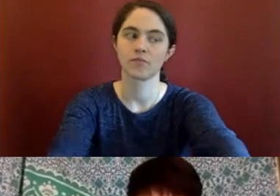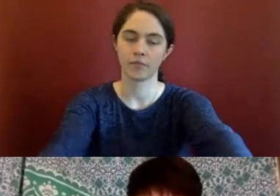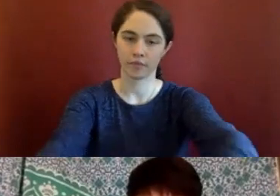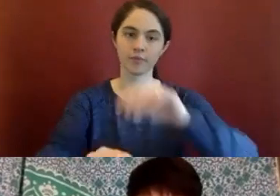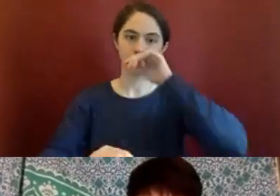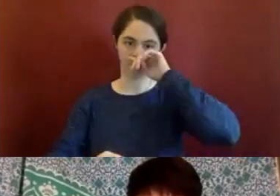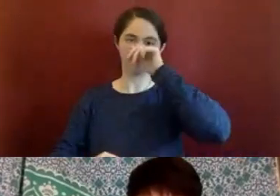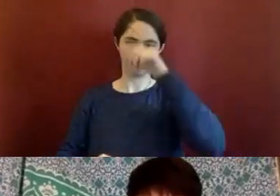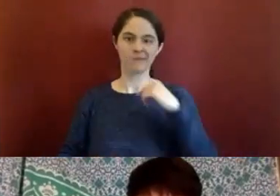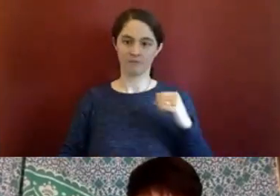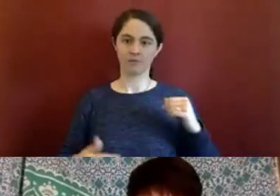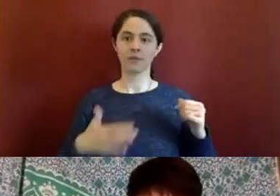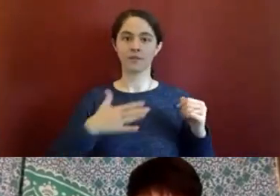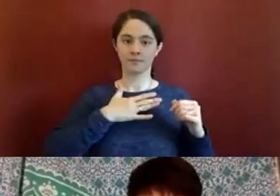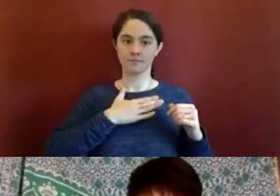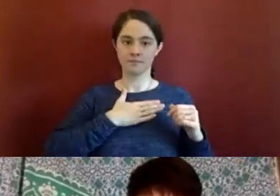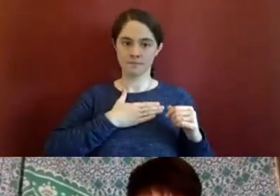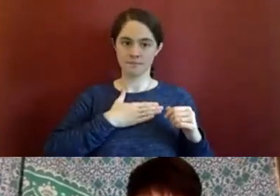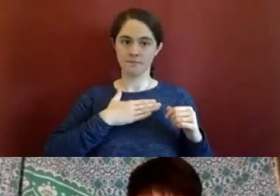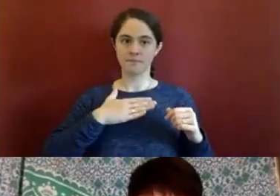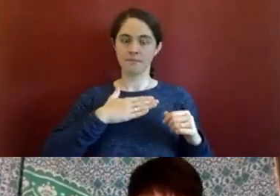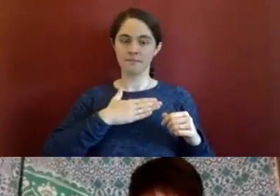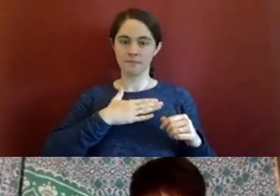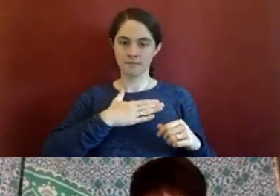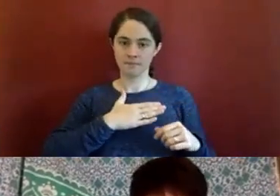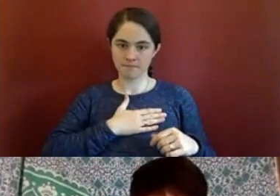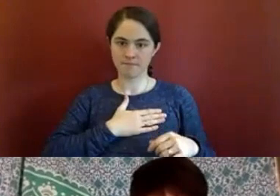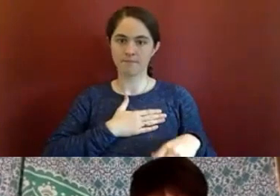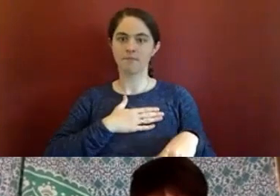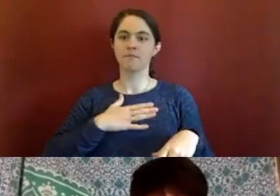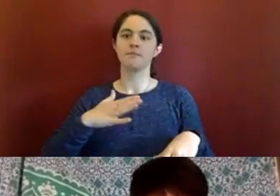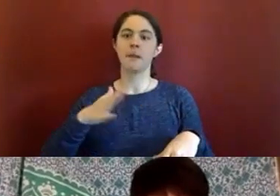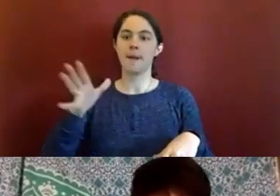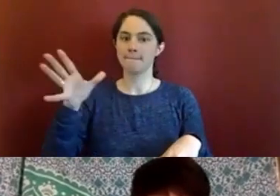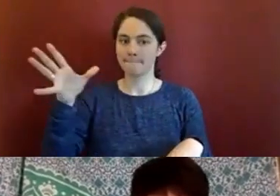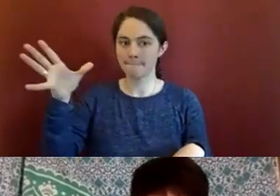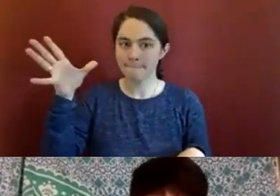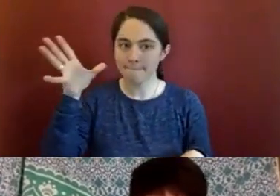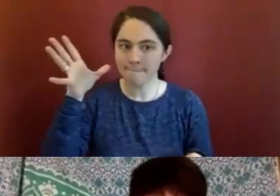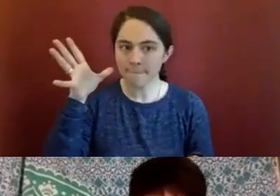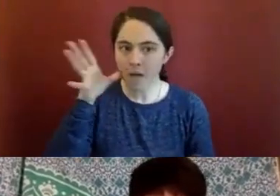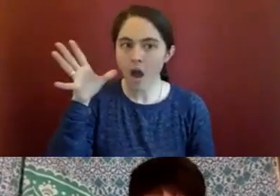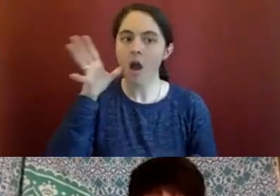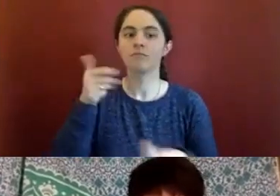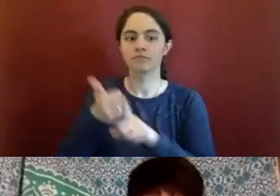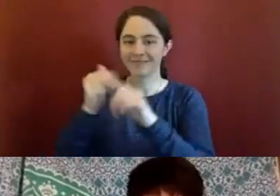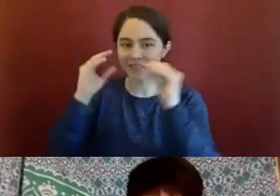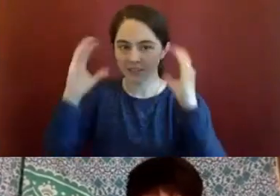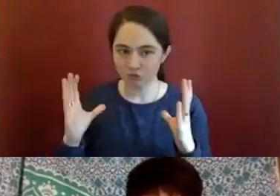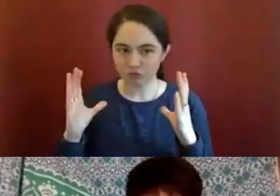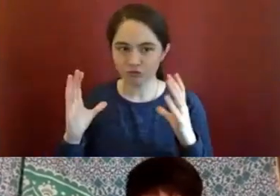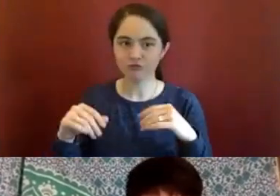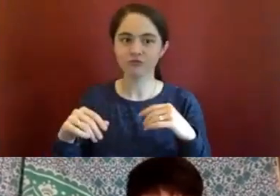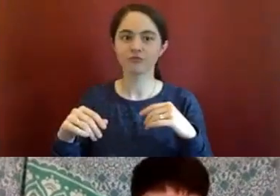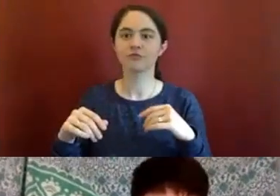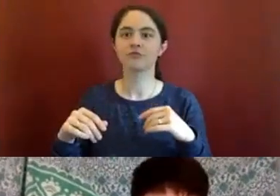that. And he's inspiring me how I can be a teacher. I have little kids I have my little